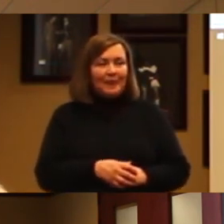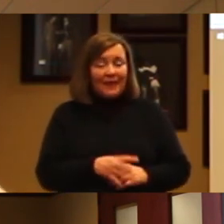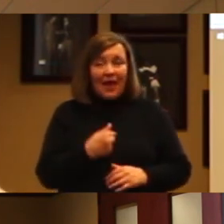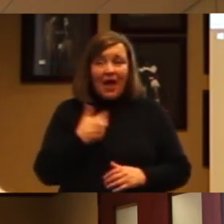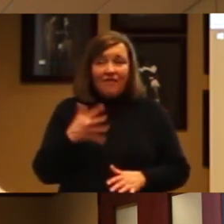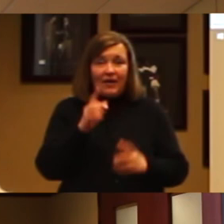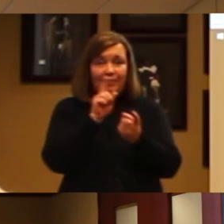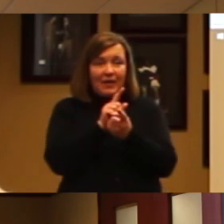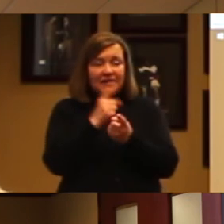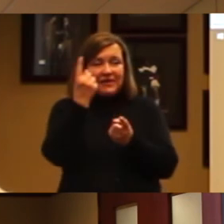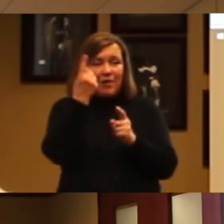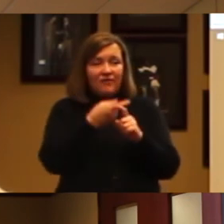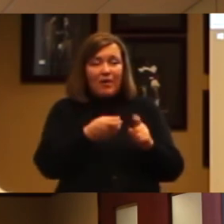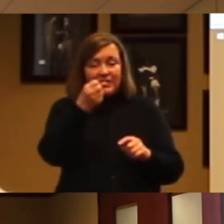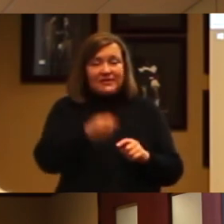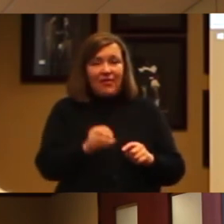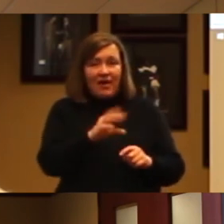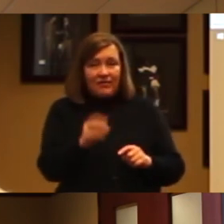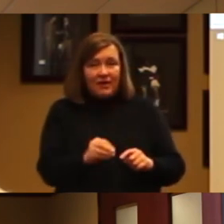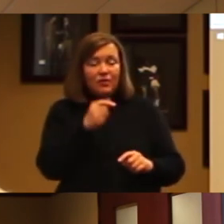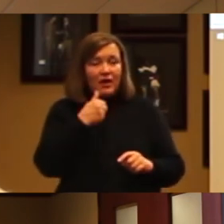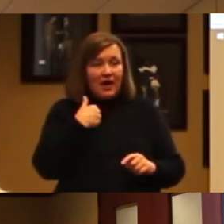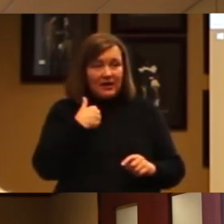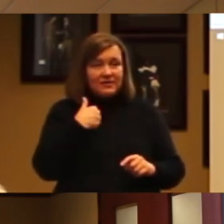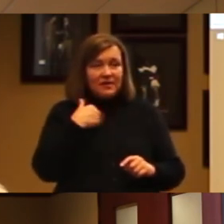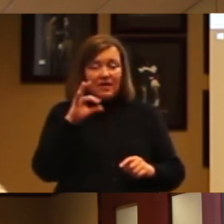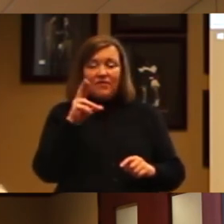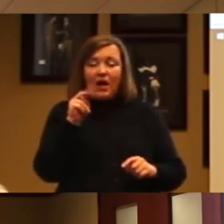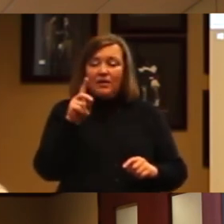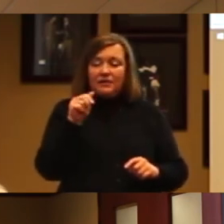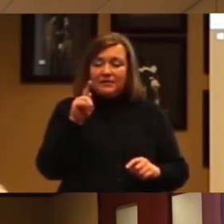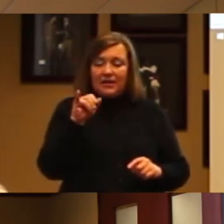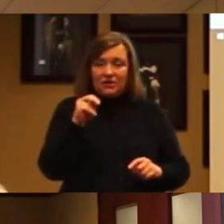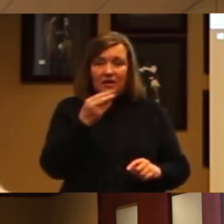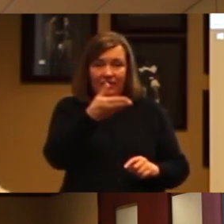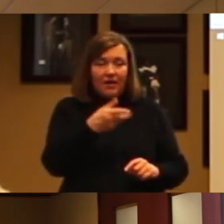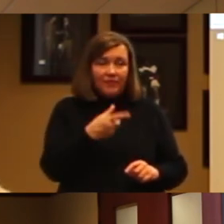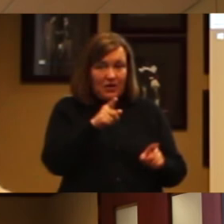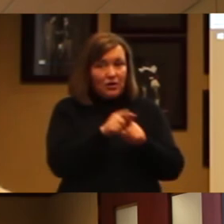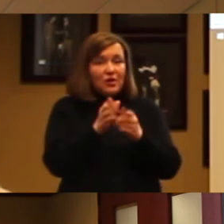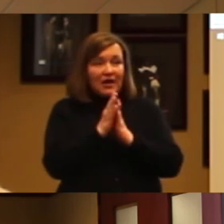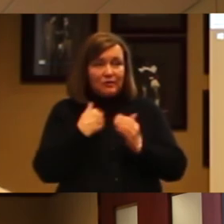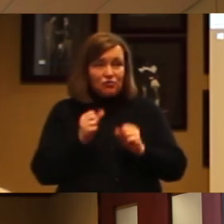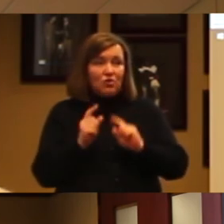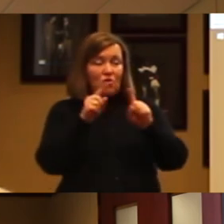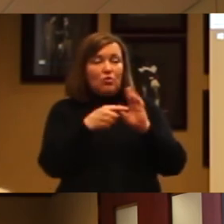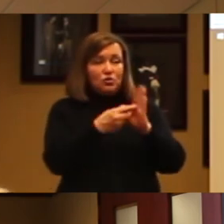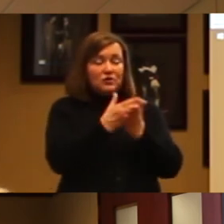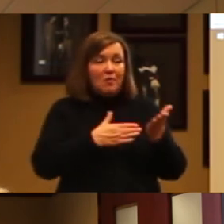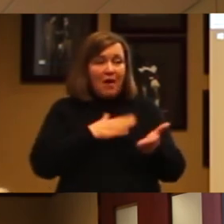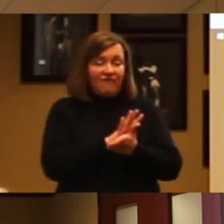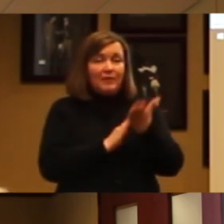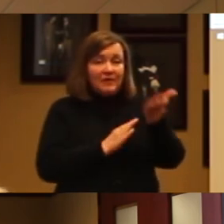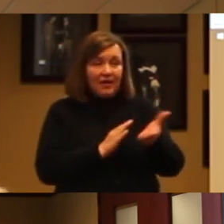In fact, I met someone from South Africa who has a foundation there, who asked me also to try to go and show some of my films